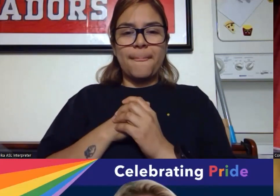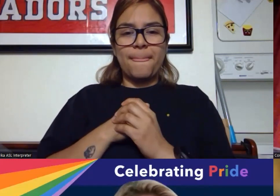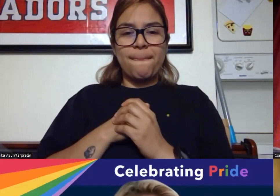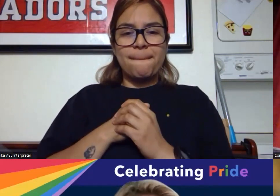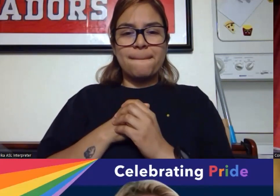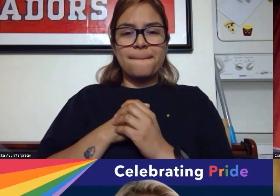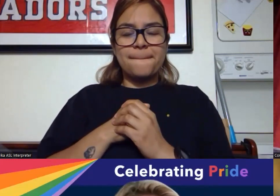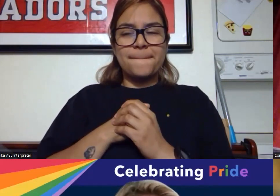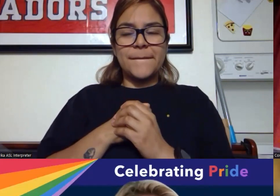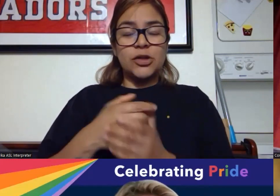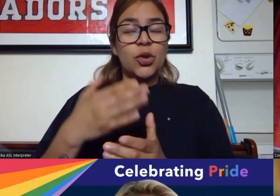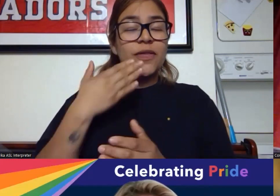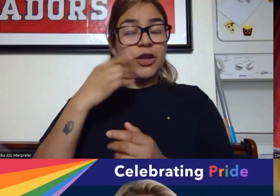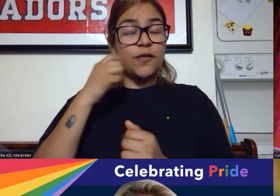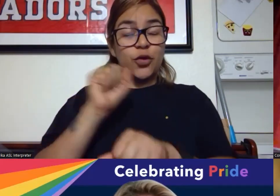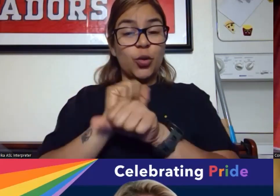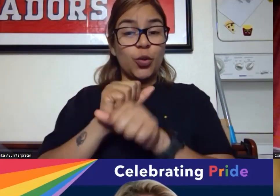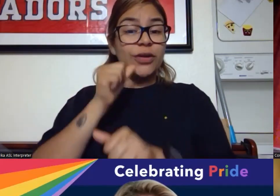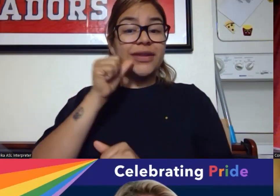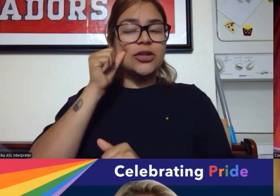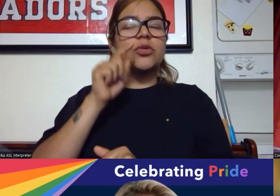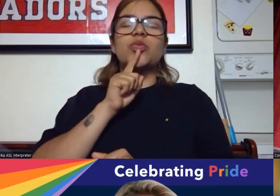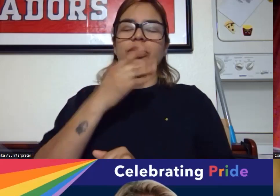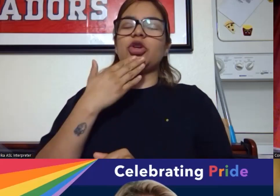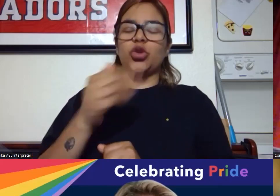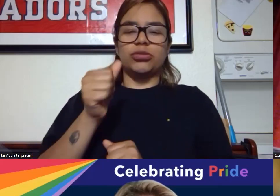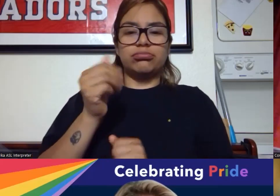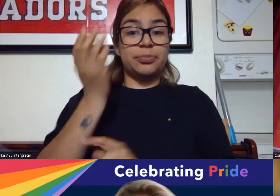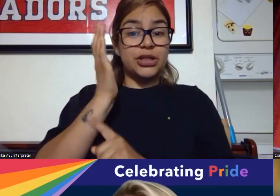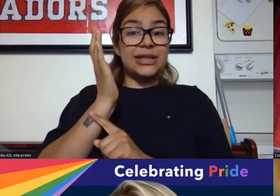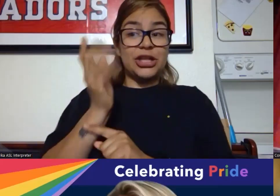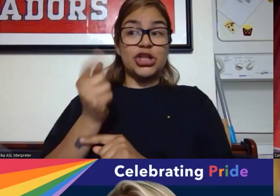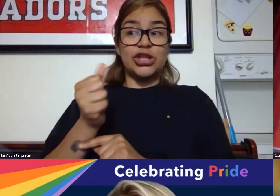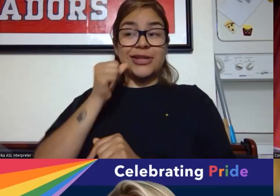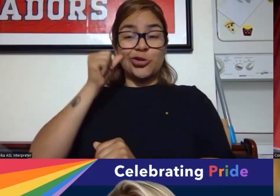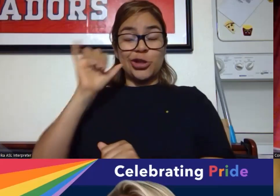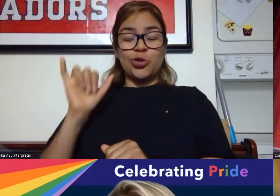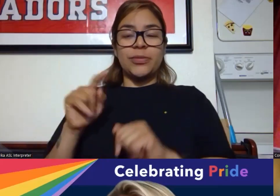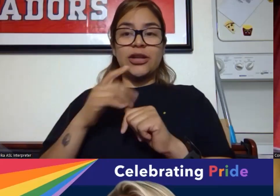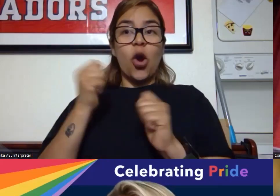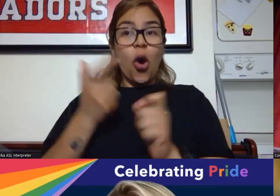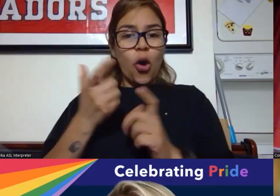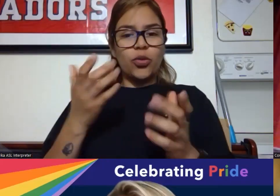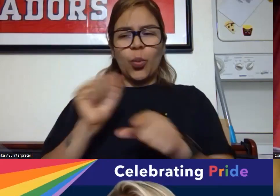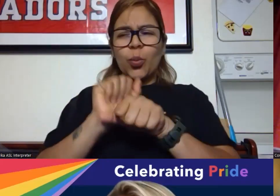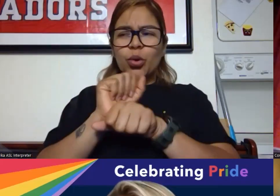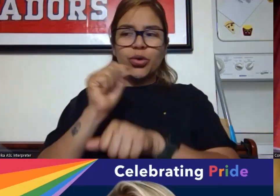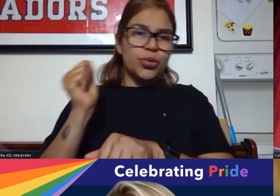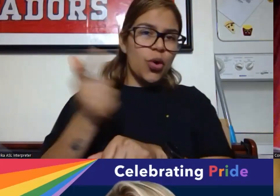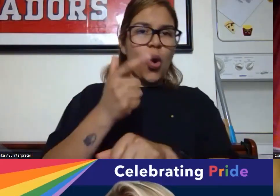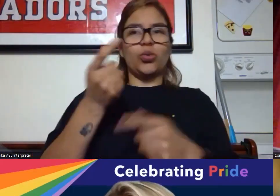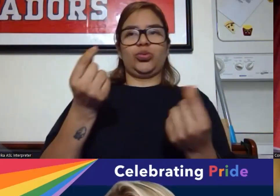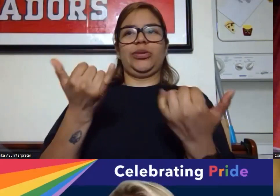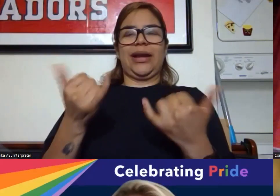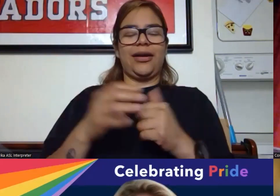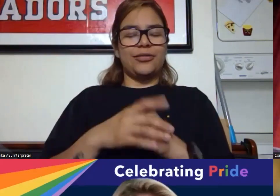for the work you did yesterday. That was a very good presentation, and the work you all are doing could be, if it's done right,